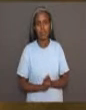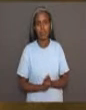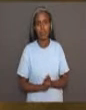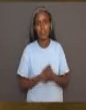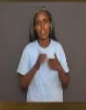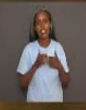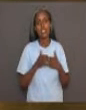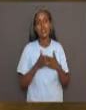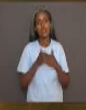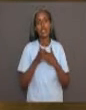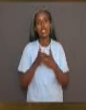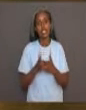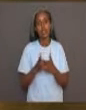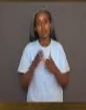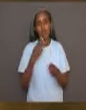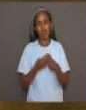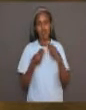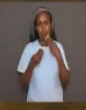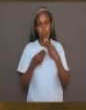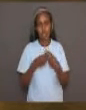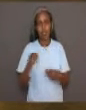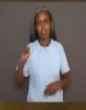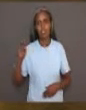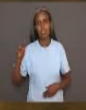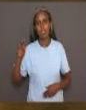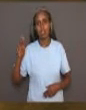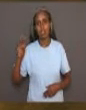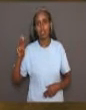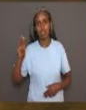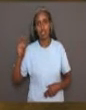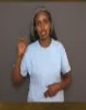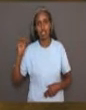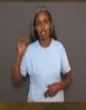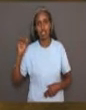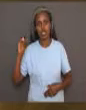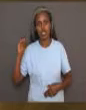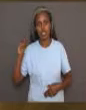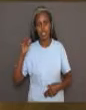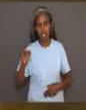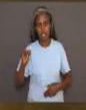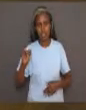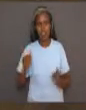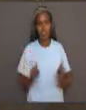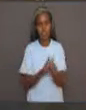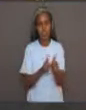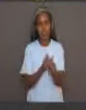The principle of mathematical induction is as follows.